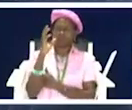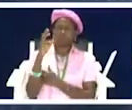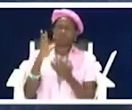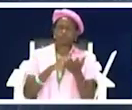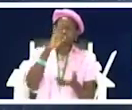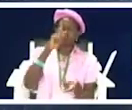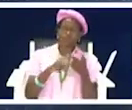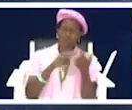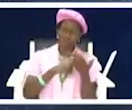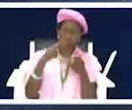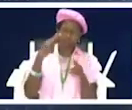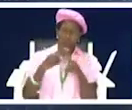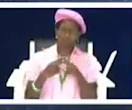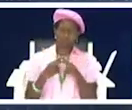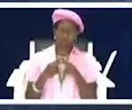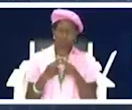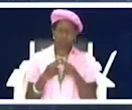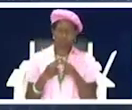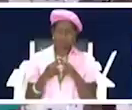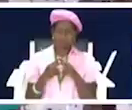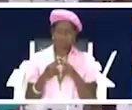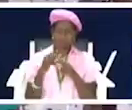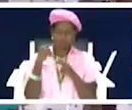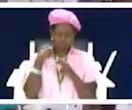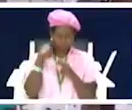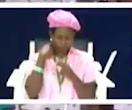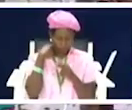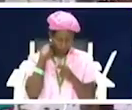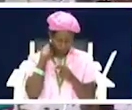Glory be to your holy name.